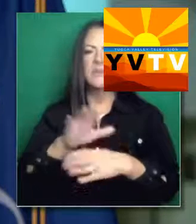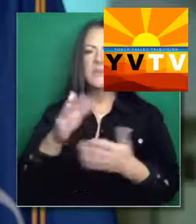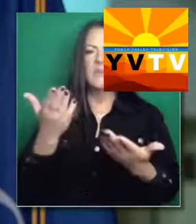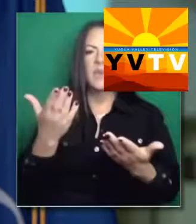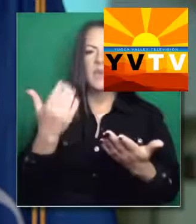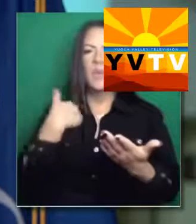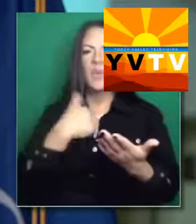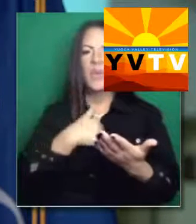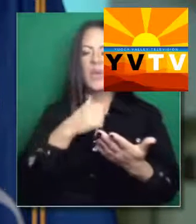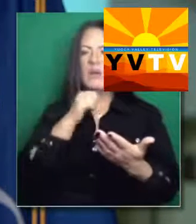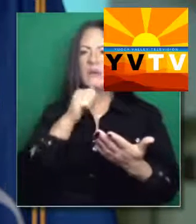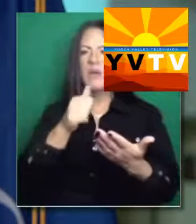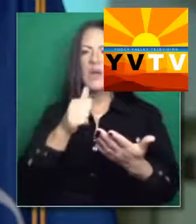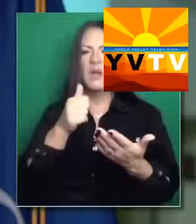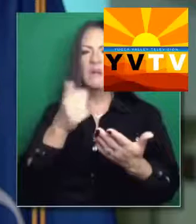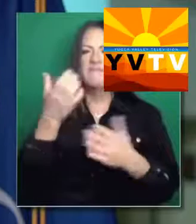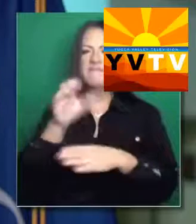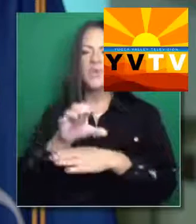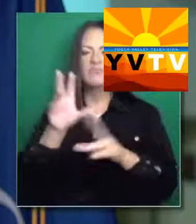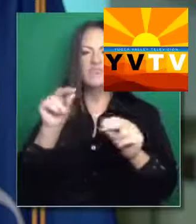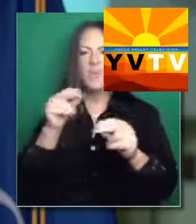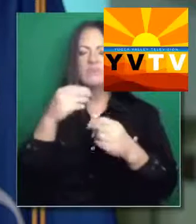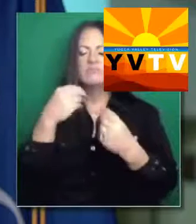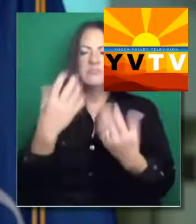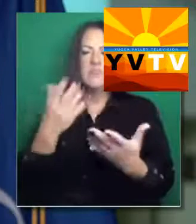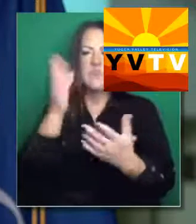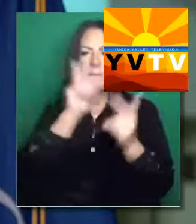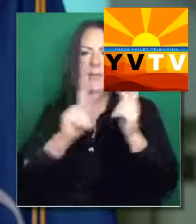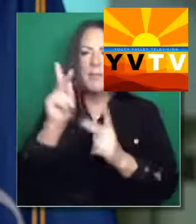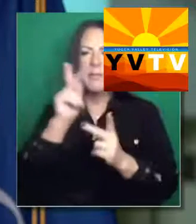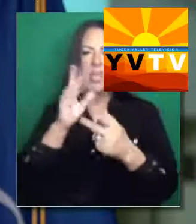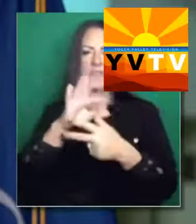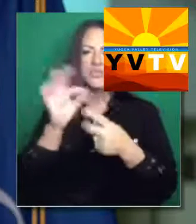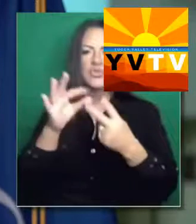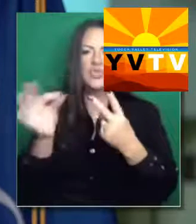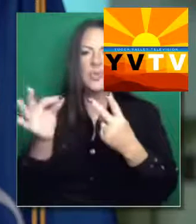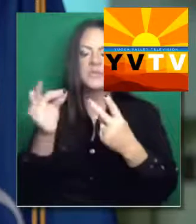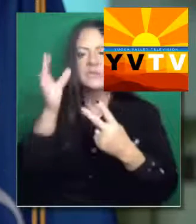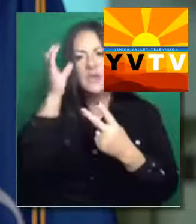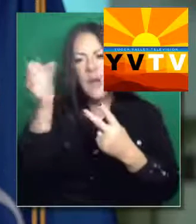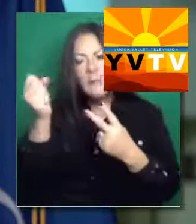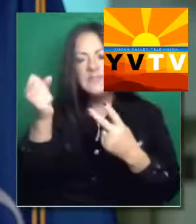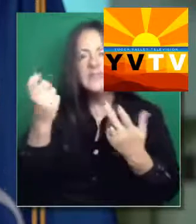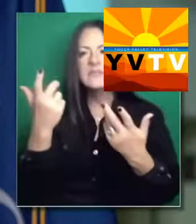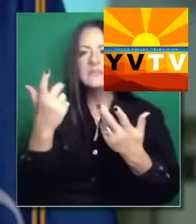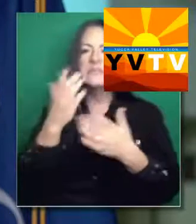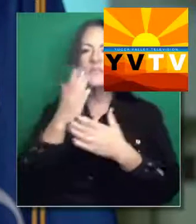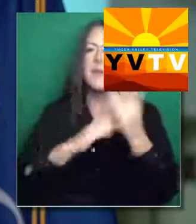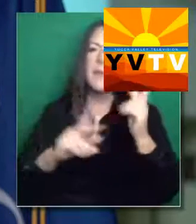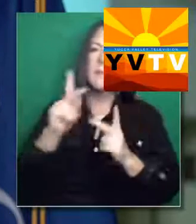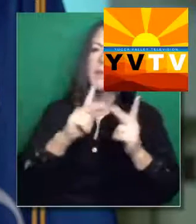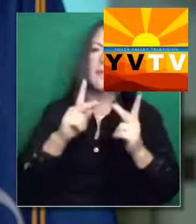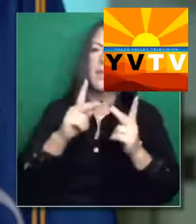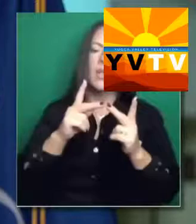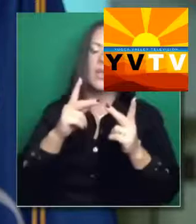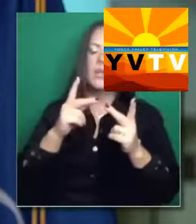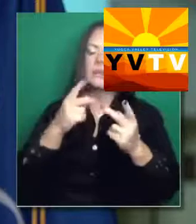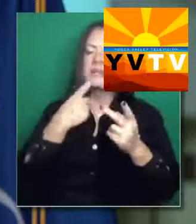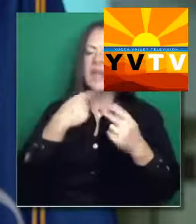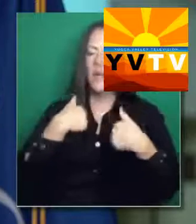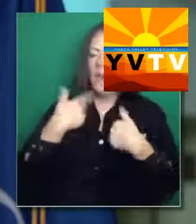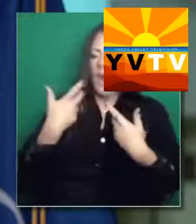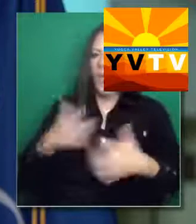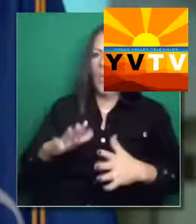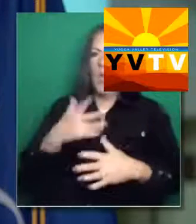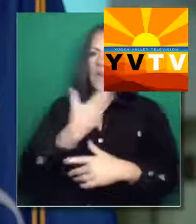enforcing against just common sense and the energy of someone who says, look, I don't want to waste this dose. Why don't I get it to someone that